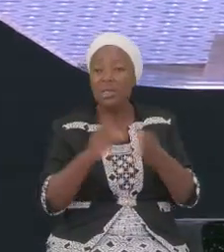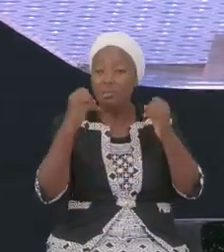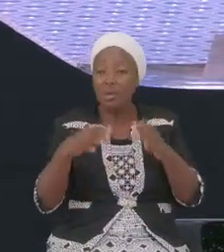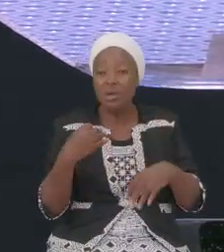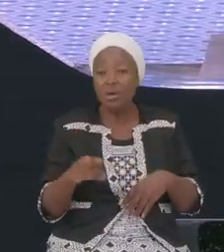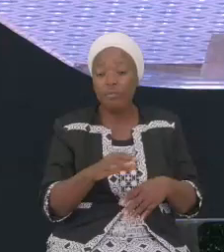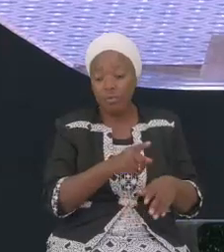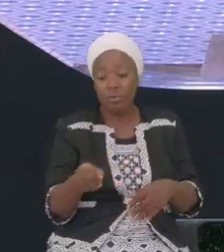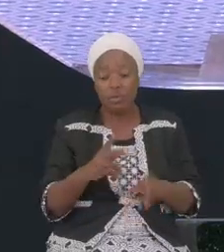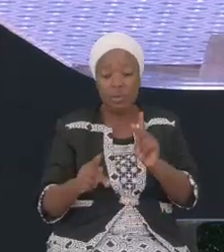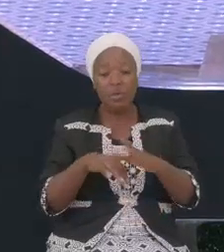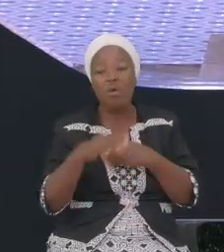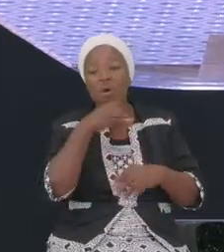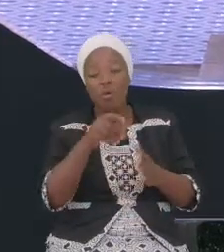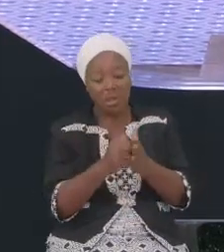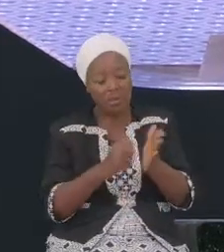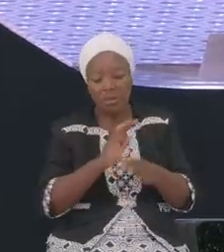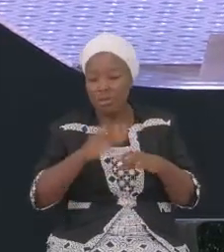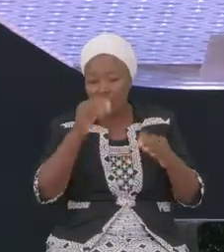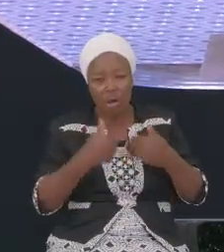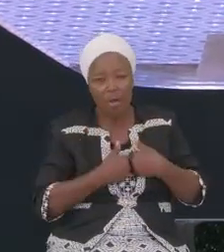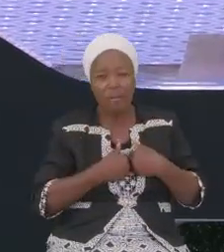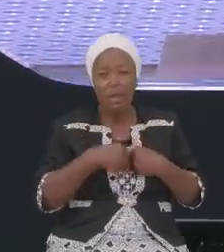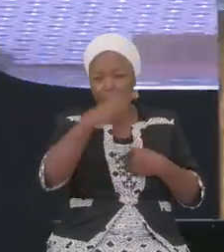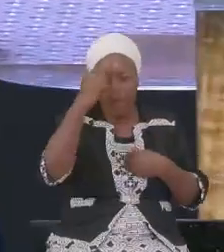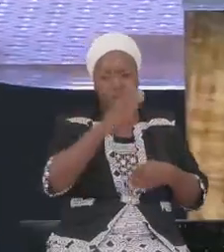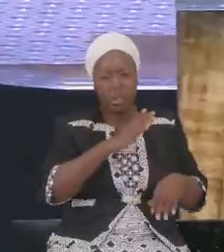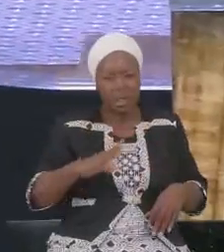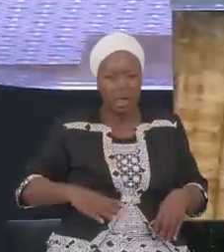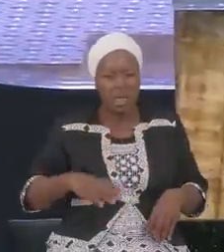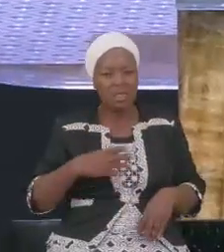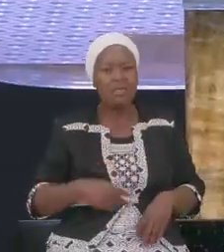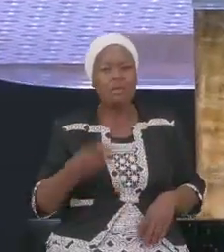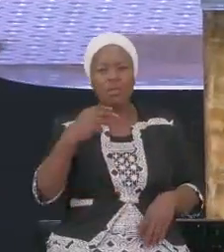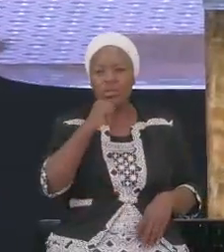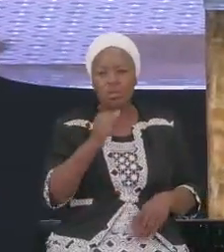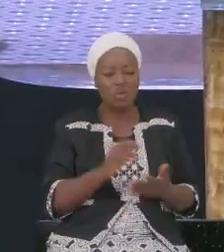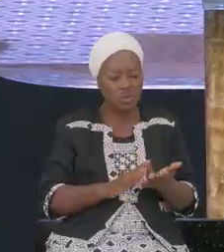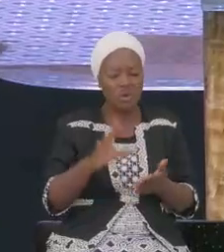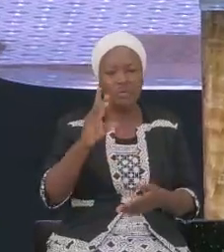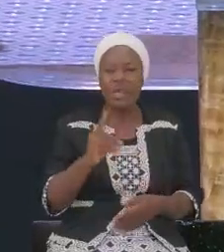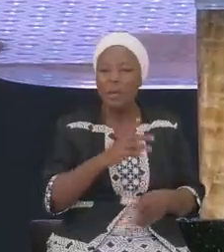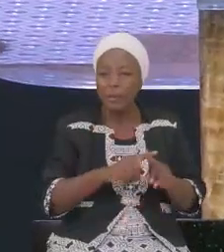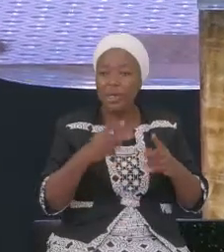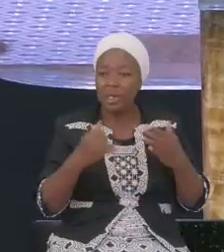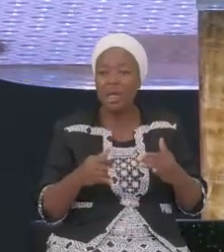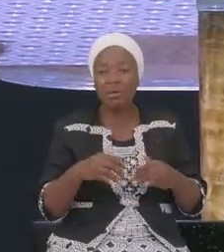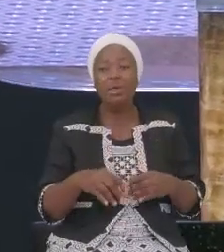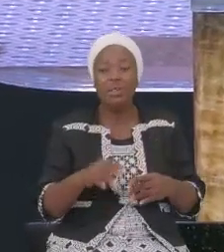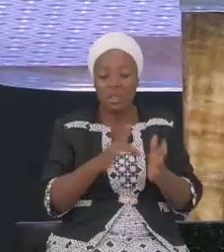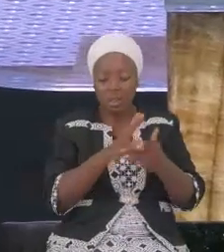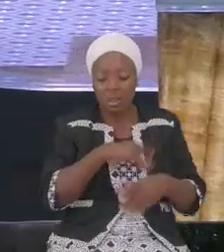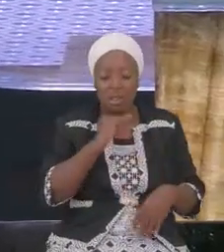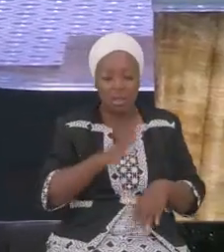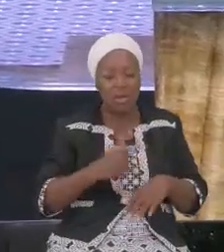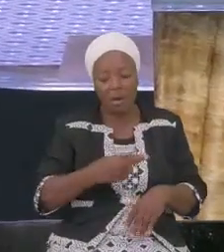those people in the Old Testament did not have, because Christ was not yet glorified. But now he's at the right hand of the